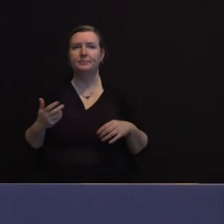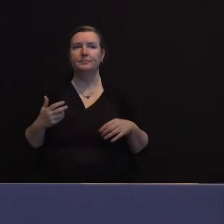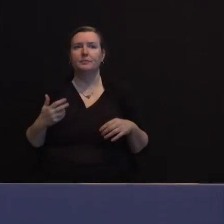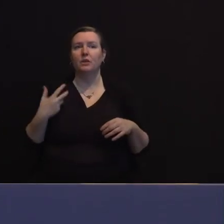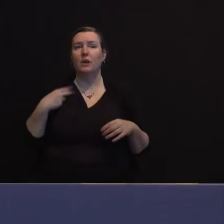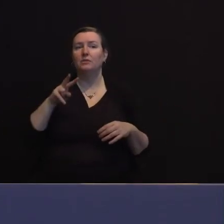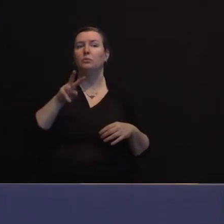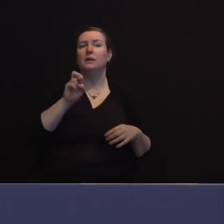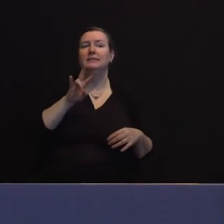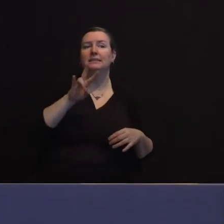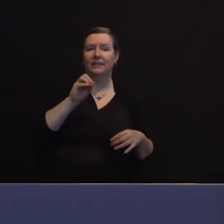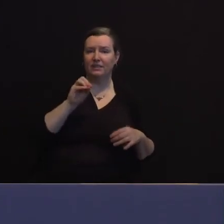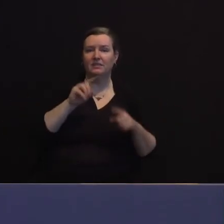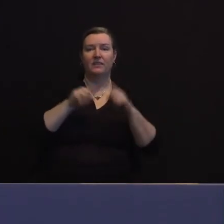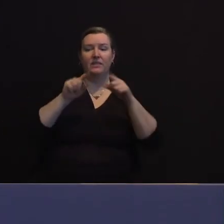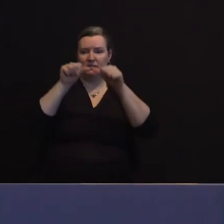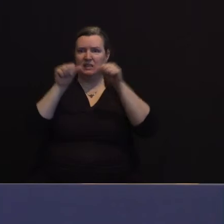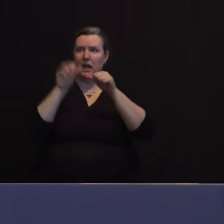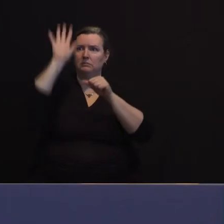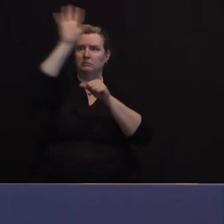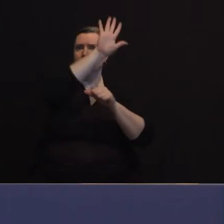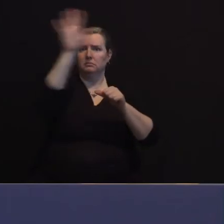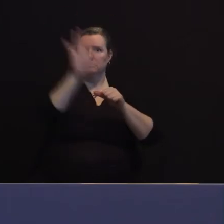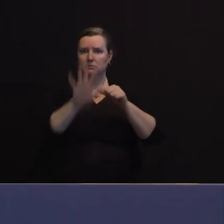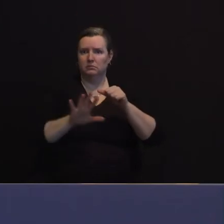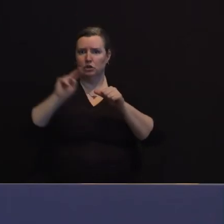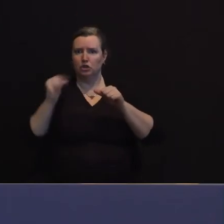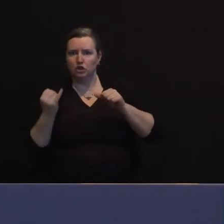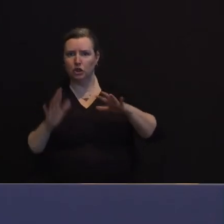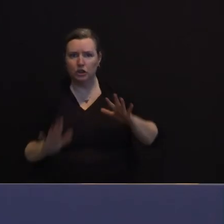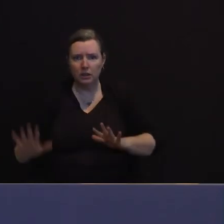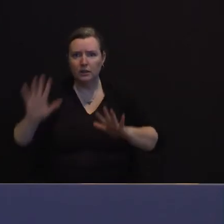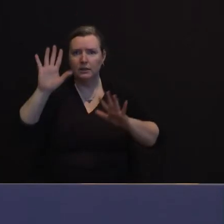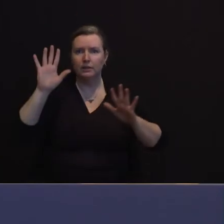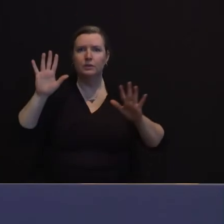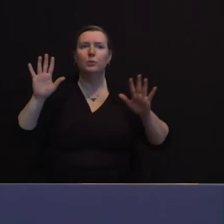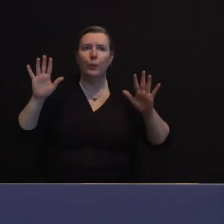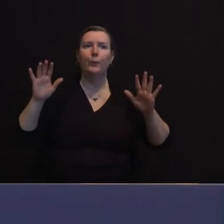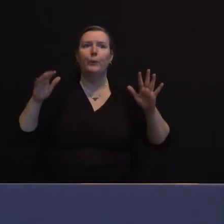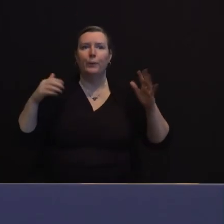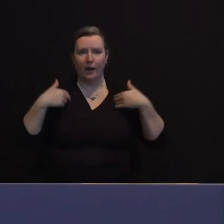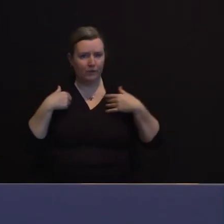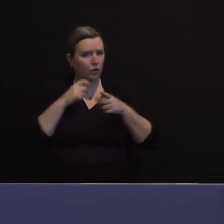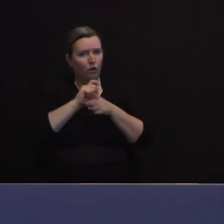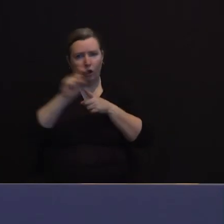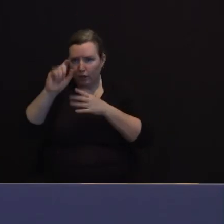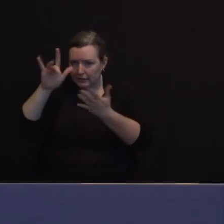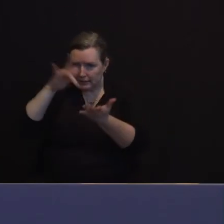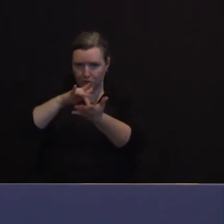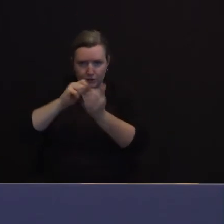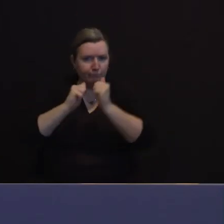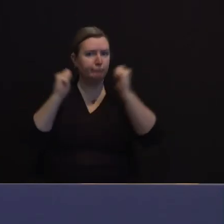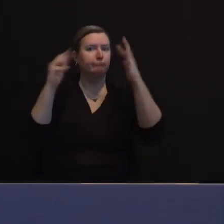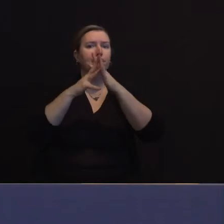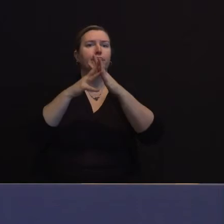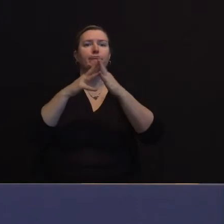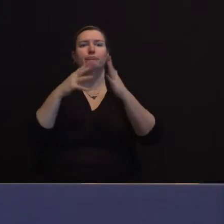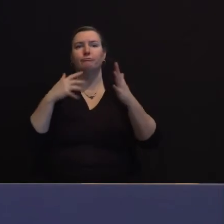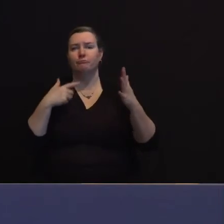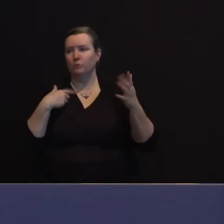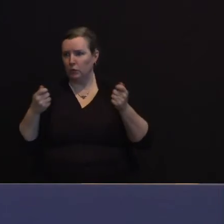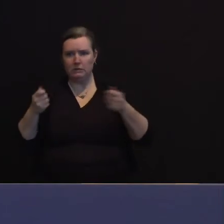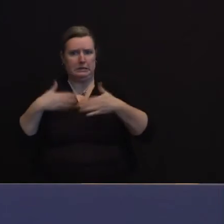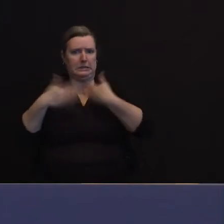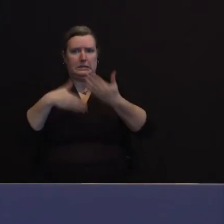got a place, we've got a call center with trained people answering it, and all of that is from scratch literally in a number of weeks. Obviously, this